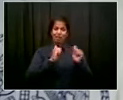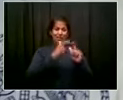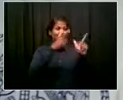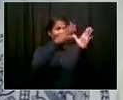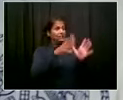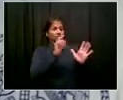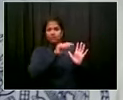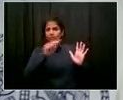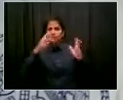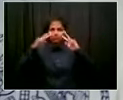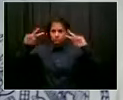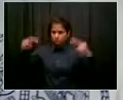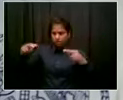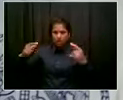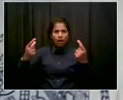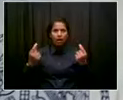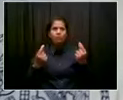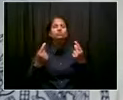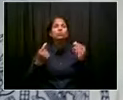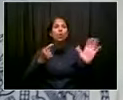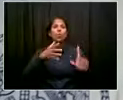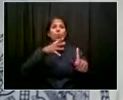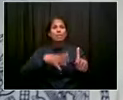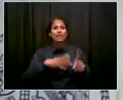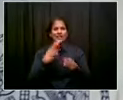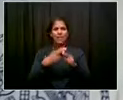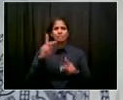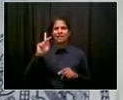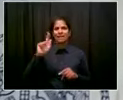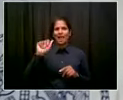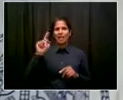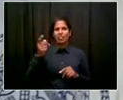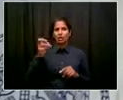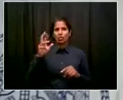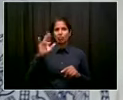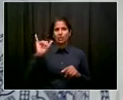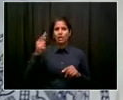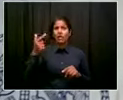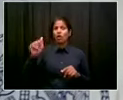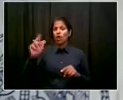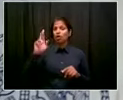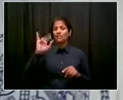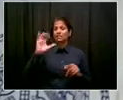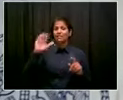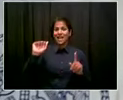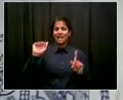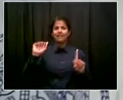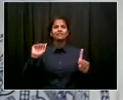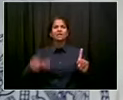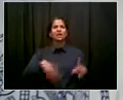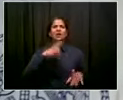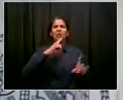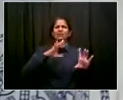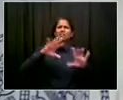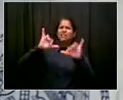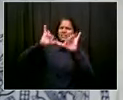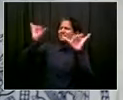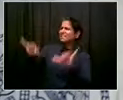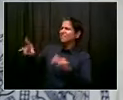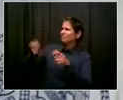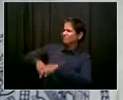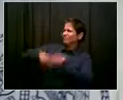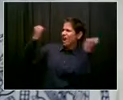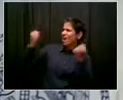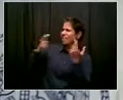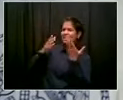following the data and solving the problem what are your short-term solutions to getting these guns off